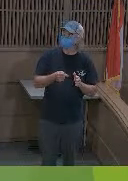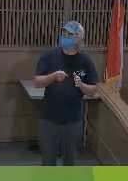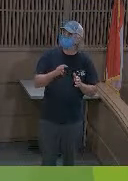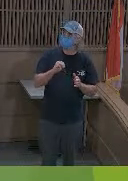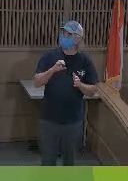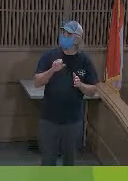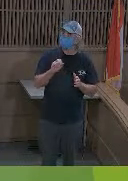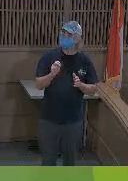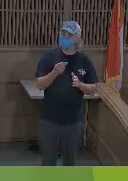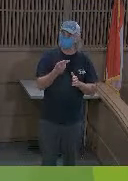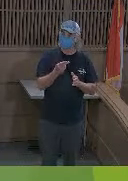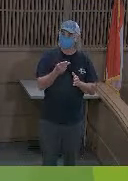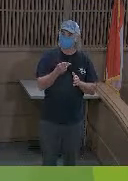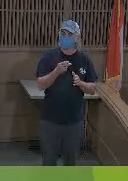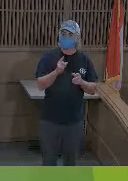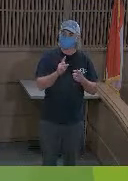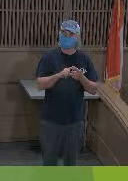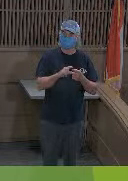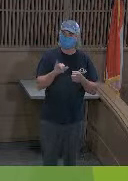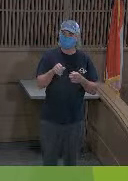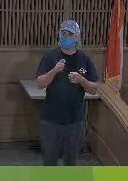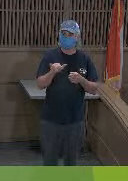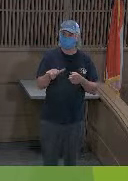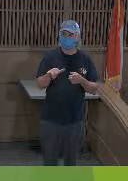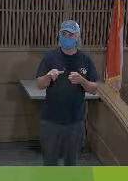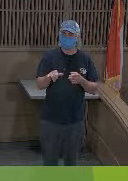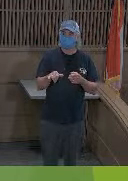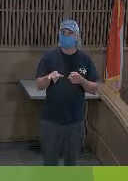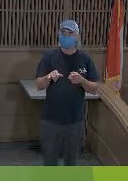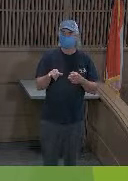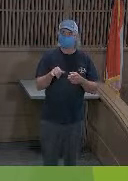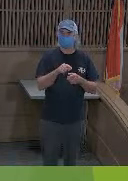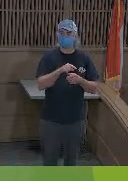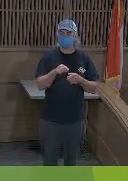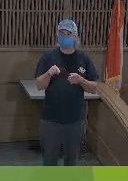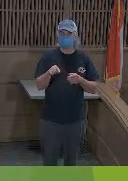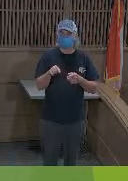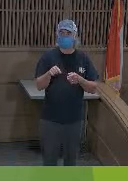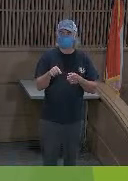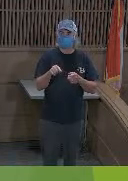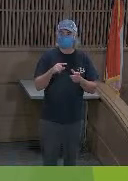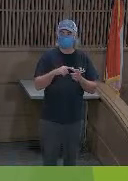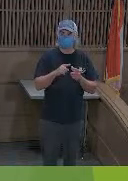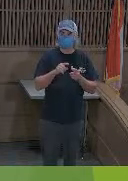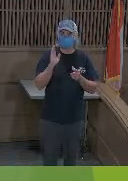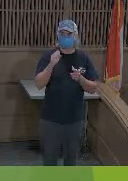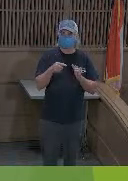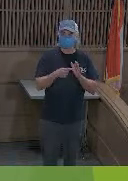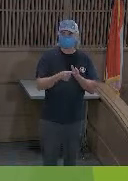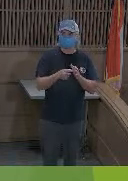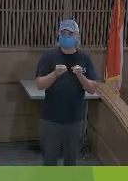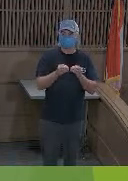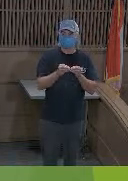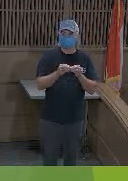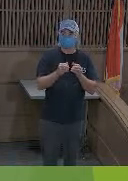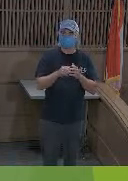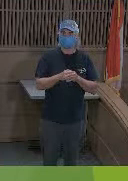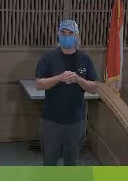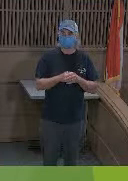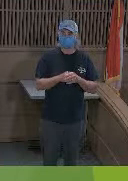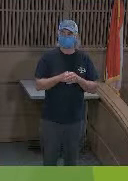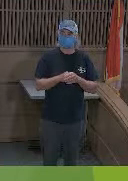March 1st, 2020 to July 14th, and the contrast would be even more dramatic. But what you're seeing here